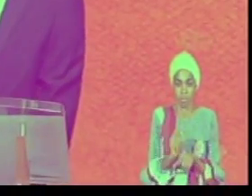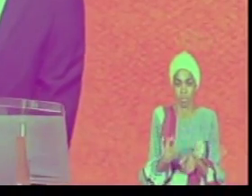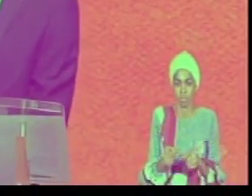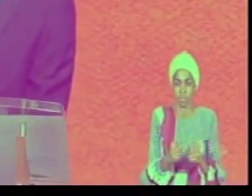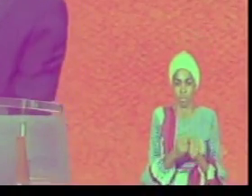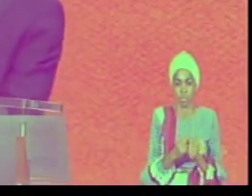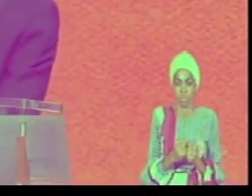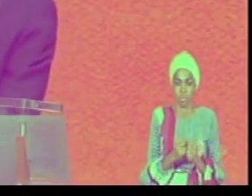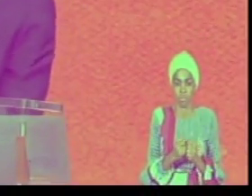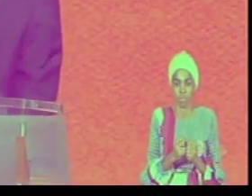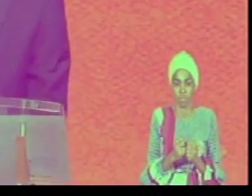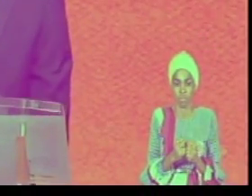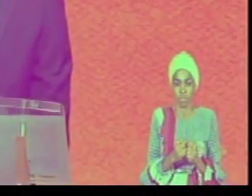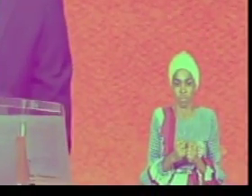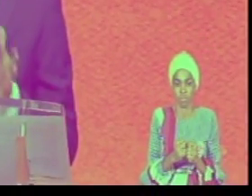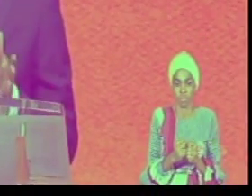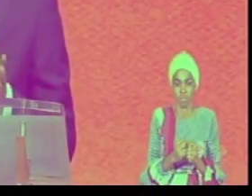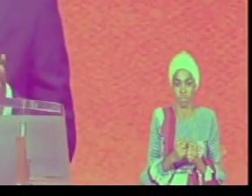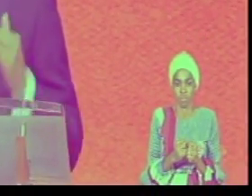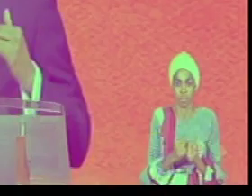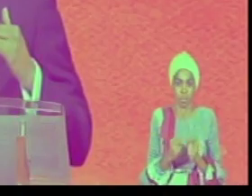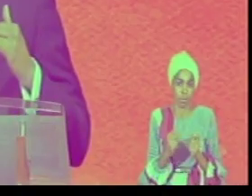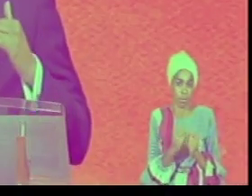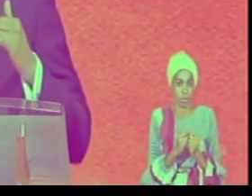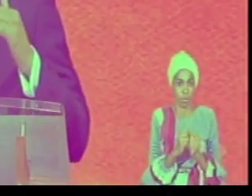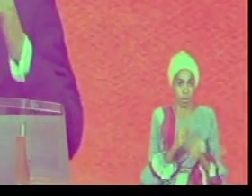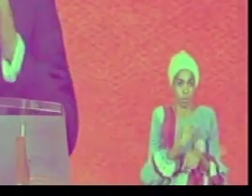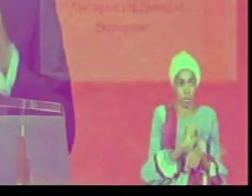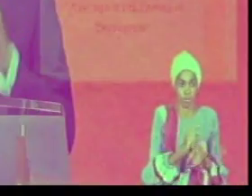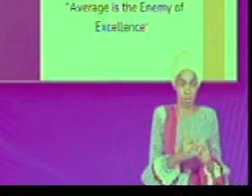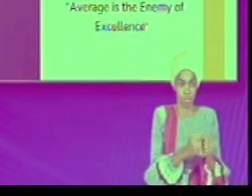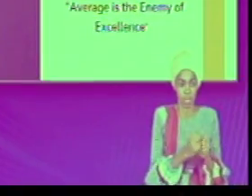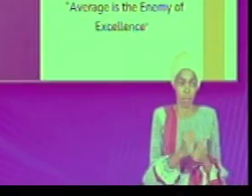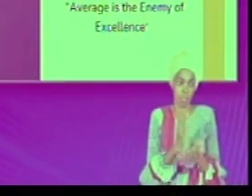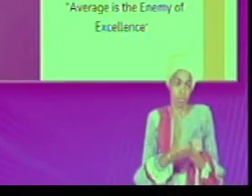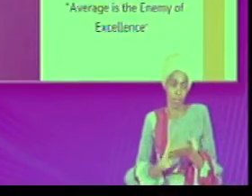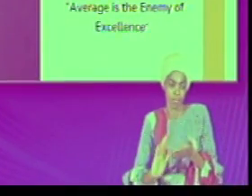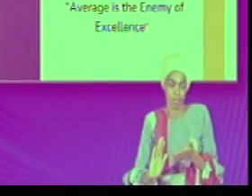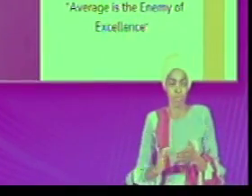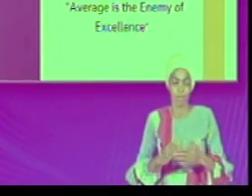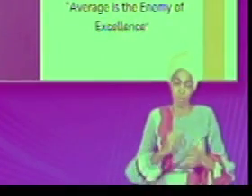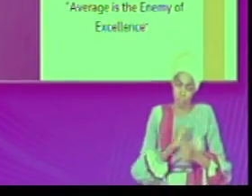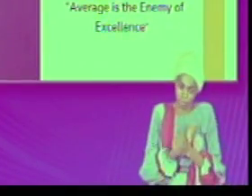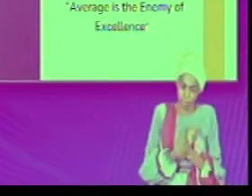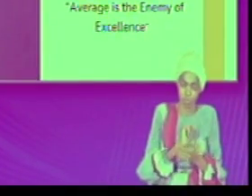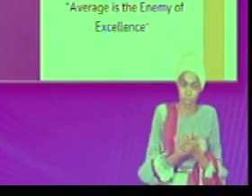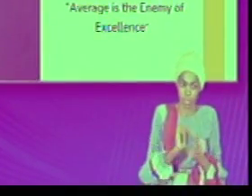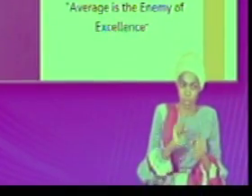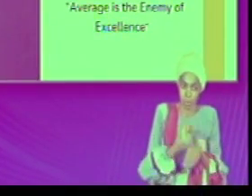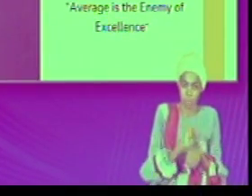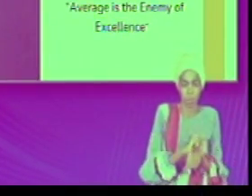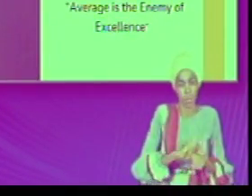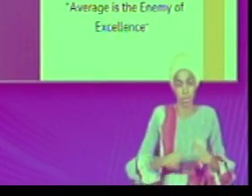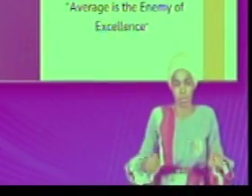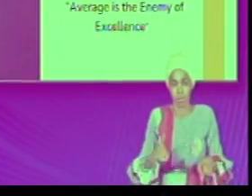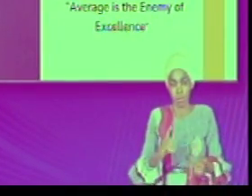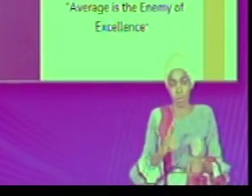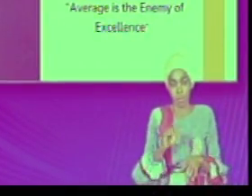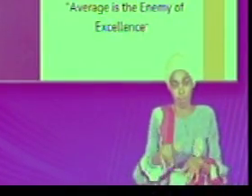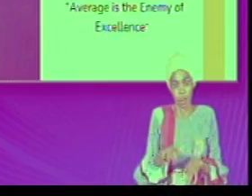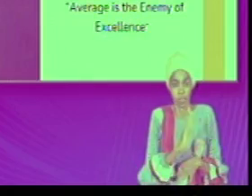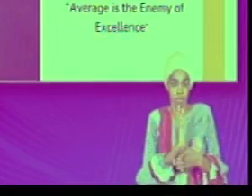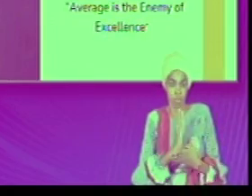some people are crying for that walk. Do you know why? Because different people have different level of excellence.